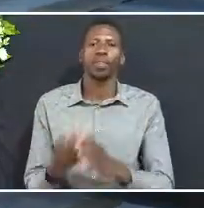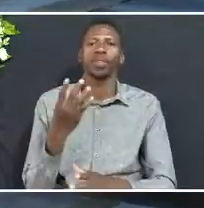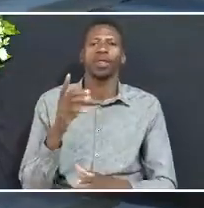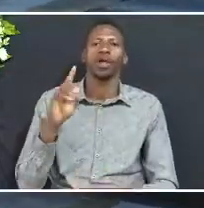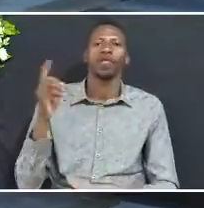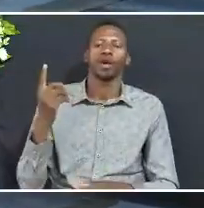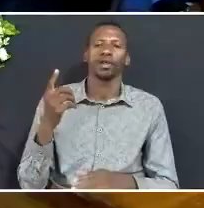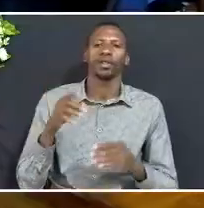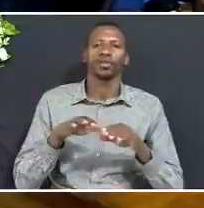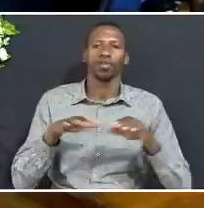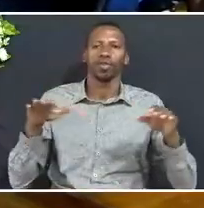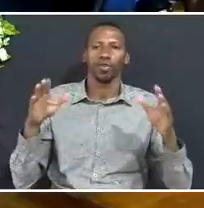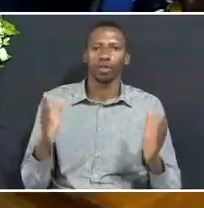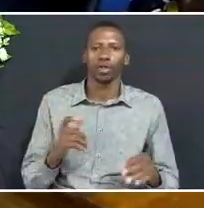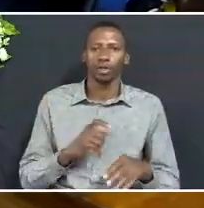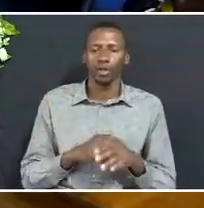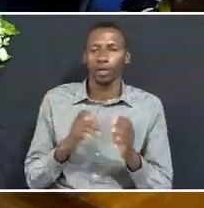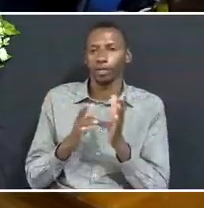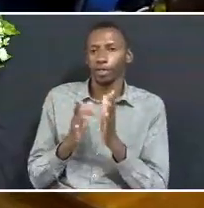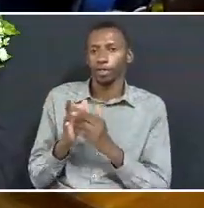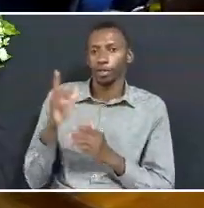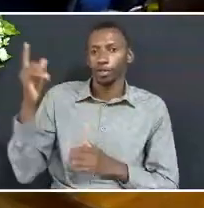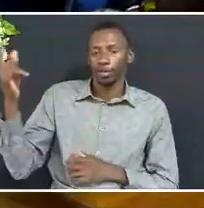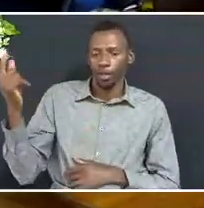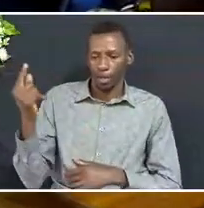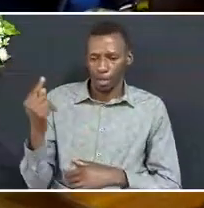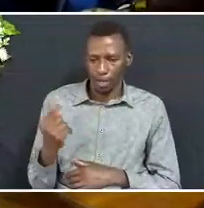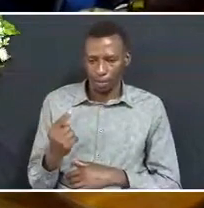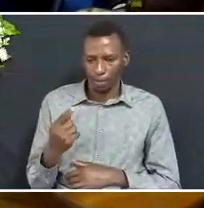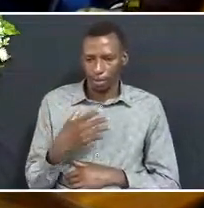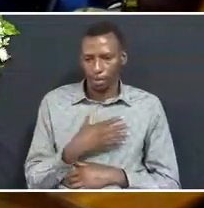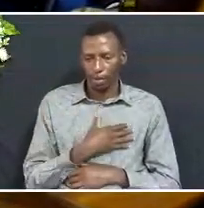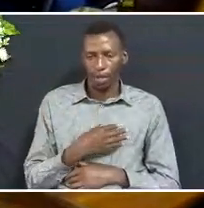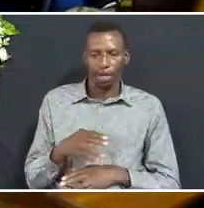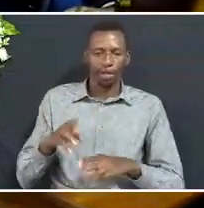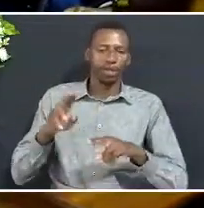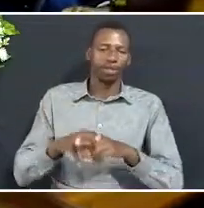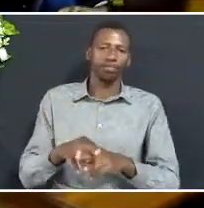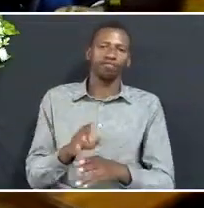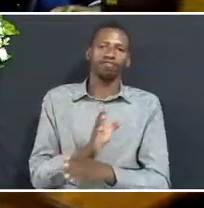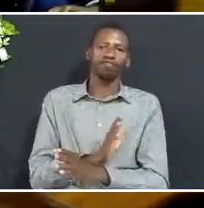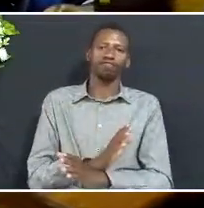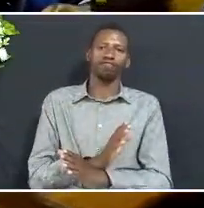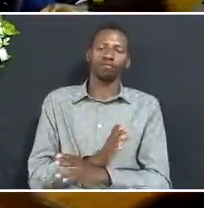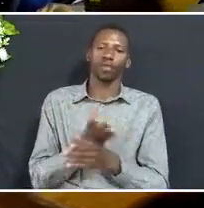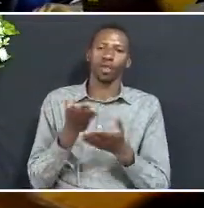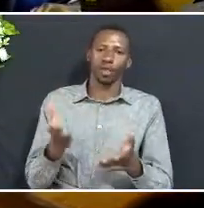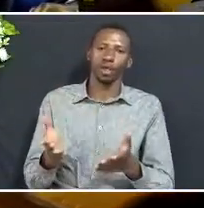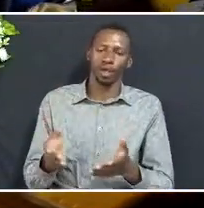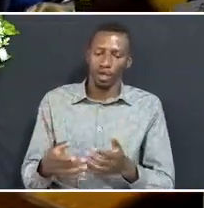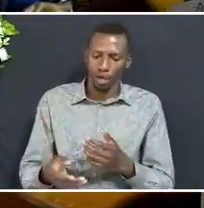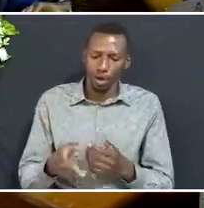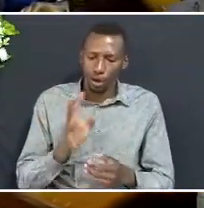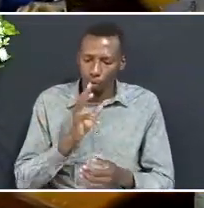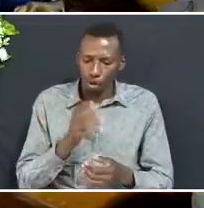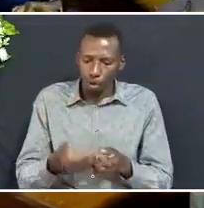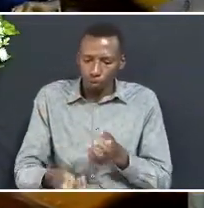altar. So when Jesus comes and also sits there at a well that was